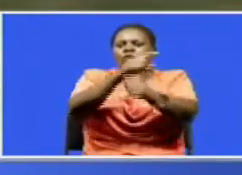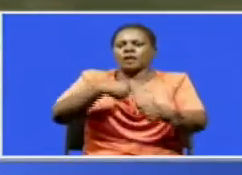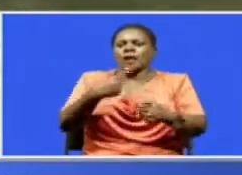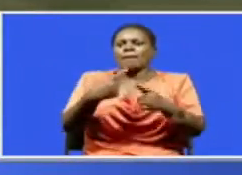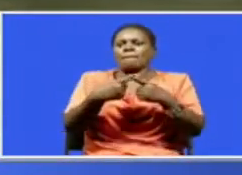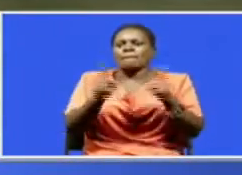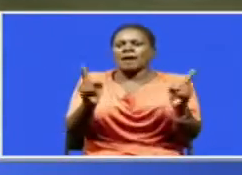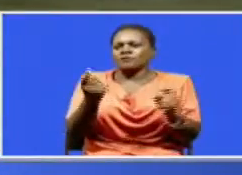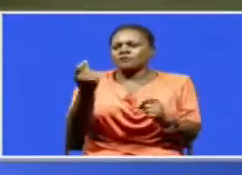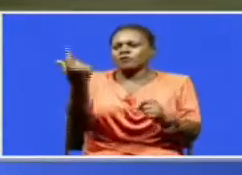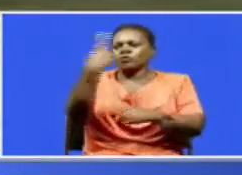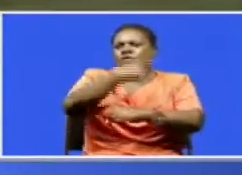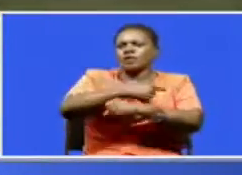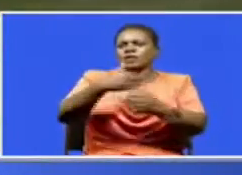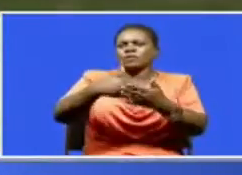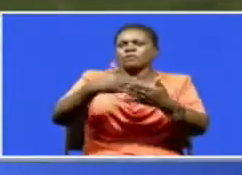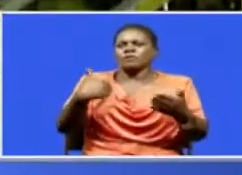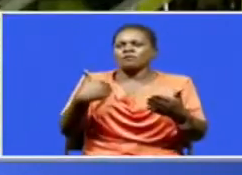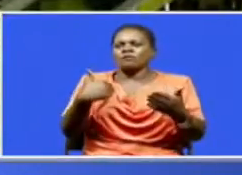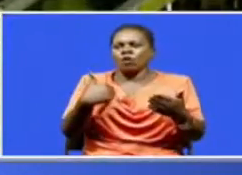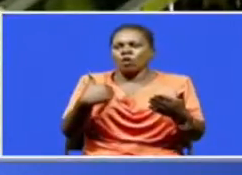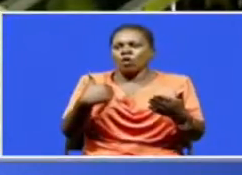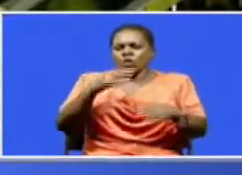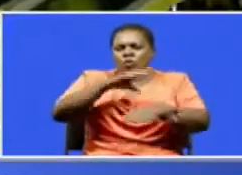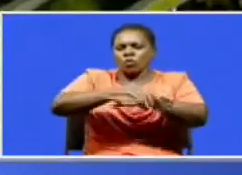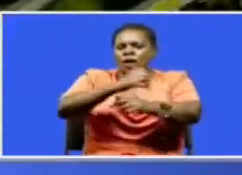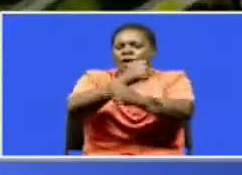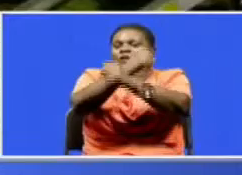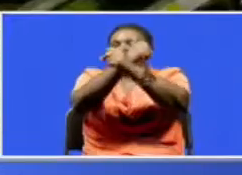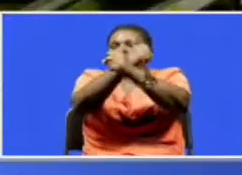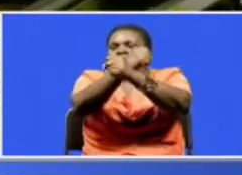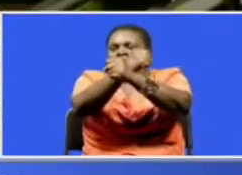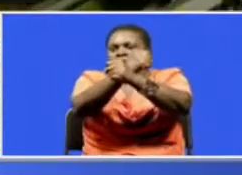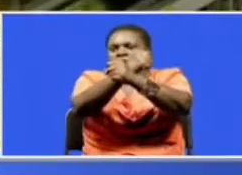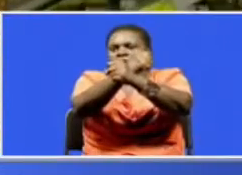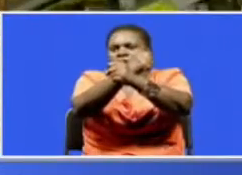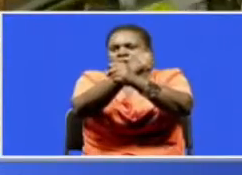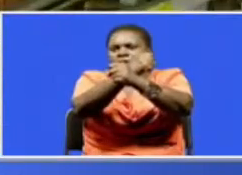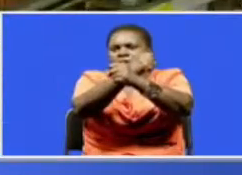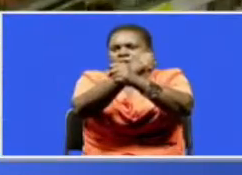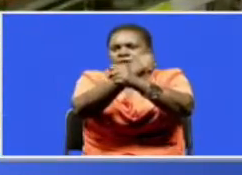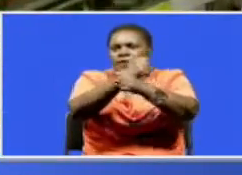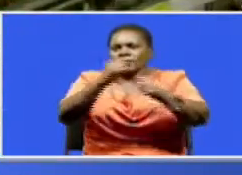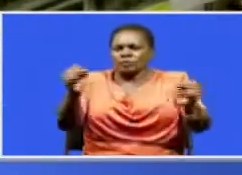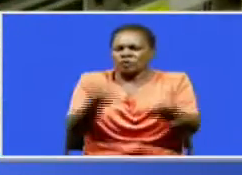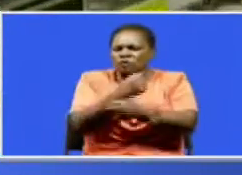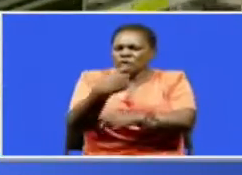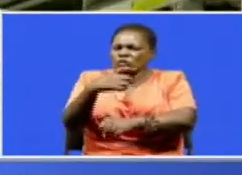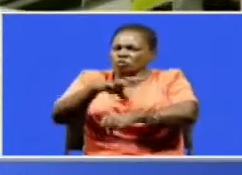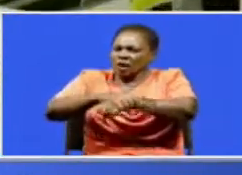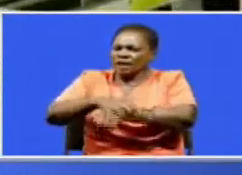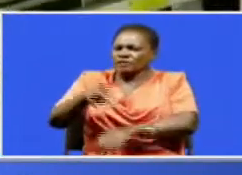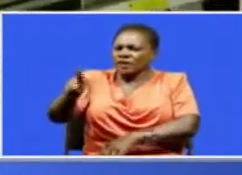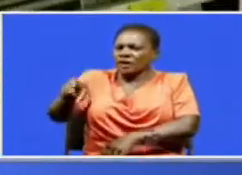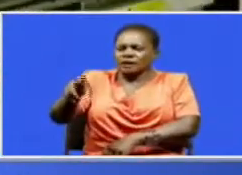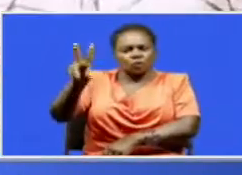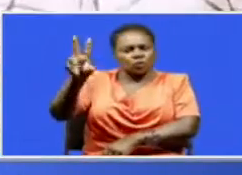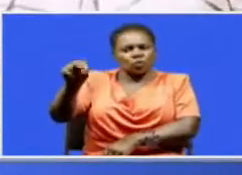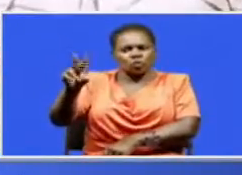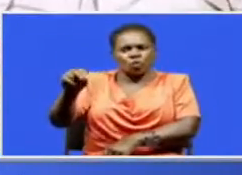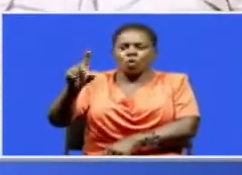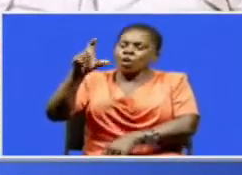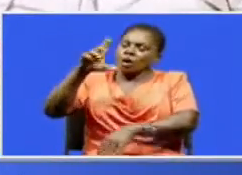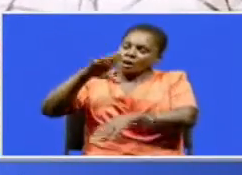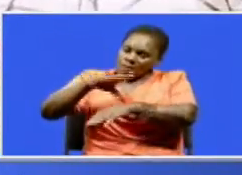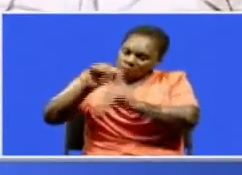takes a few days before they actually mount that immune response. Okay. So it doesn't mean that you cannot get the virus, but it means that when you